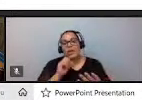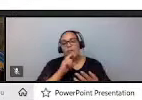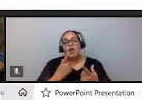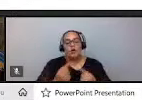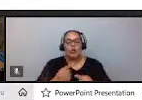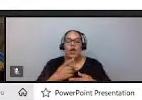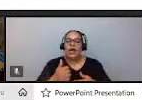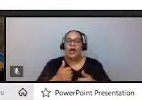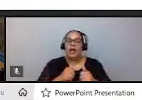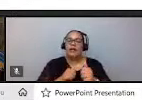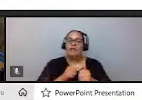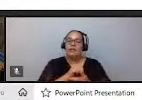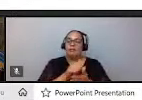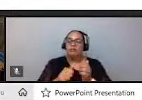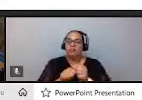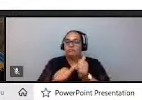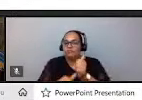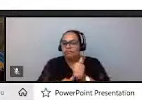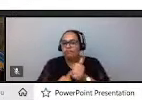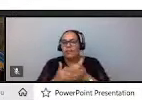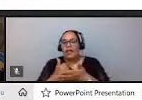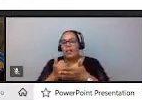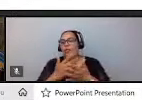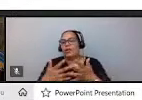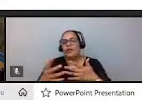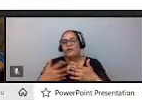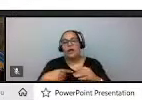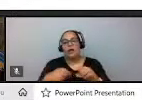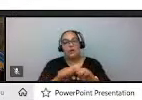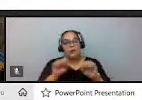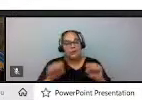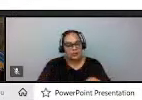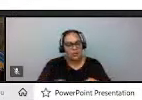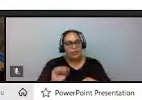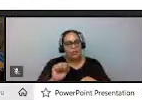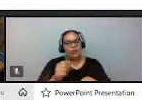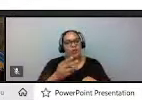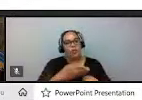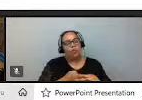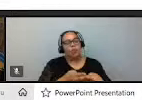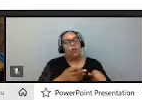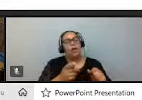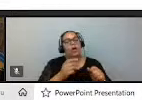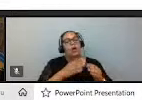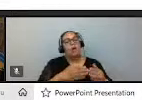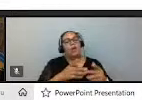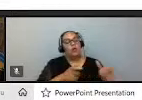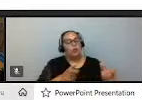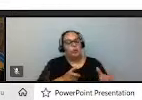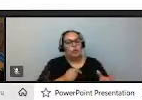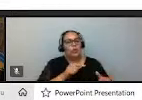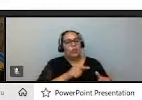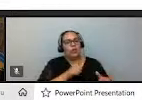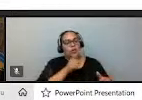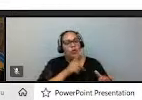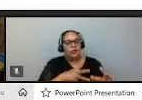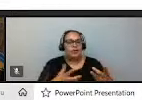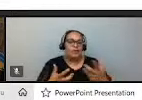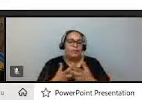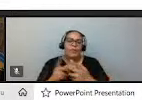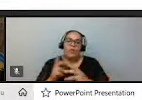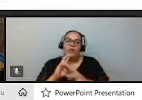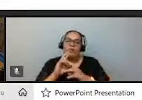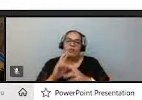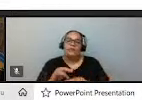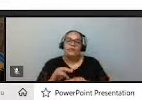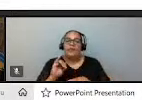assist an input into our particular systems that we have at our Port control um that talks to the what's referred